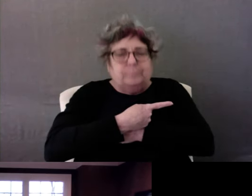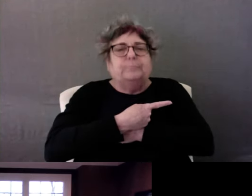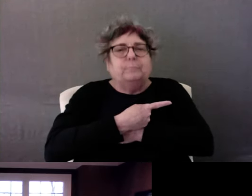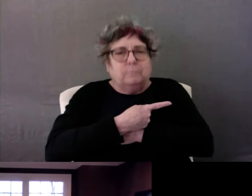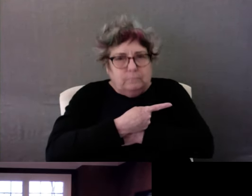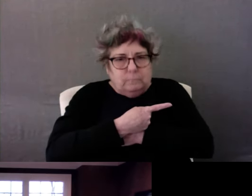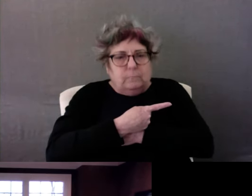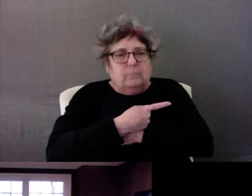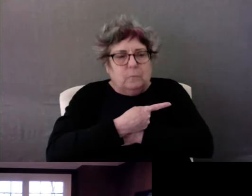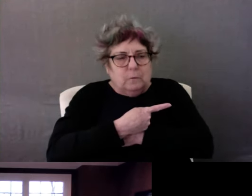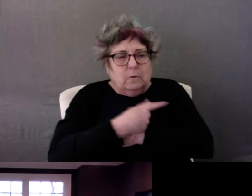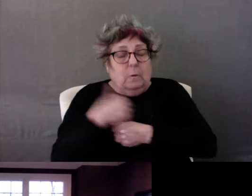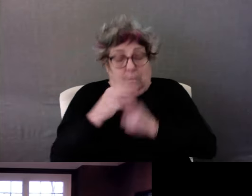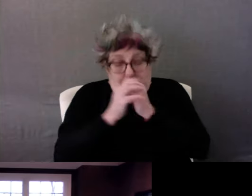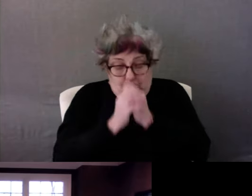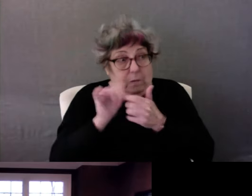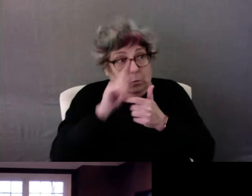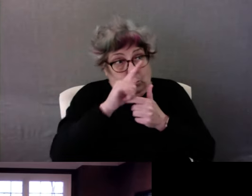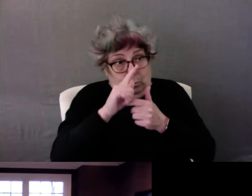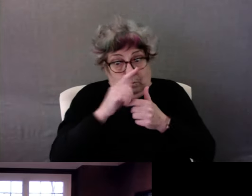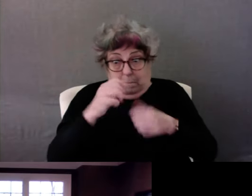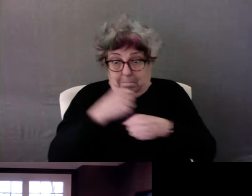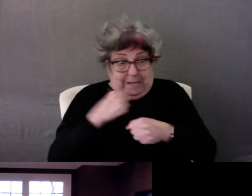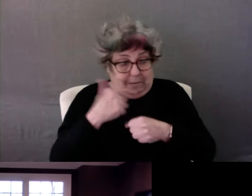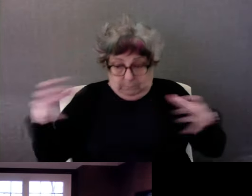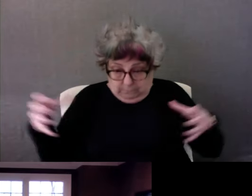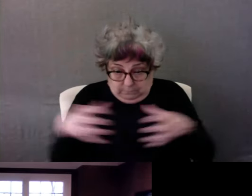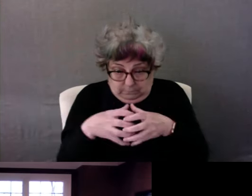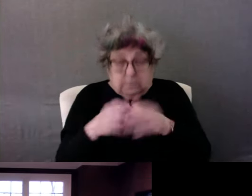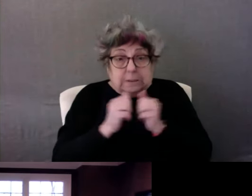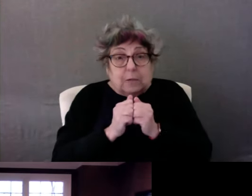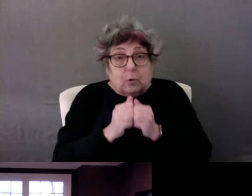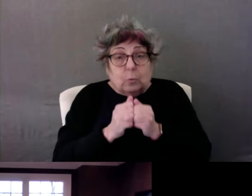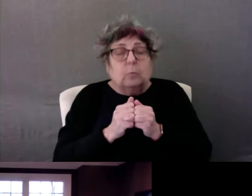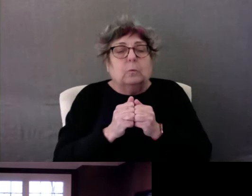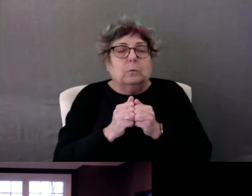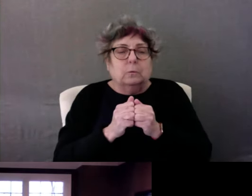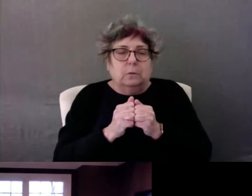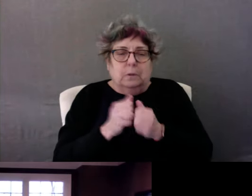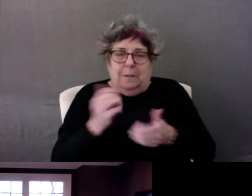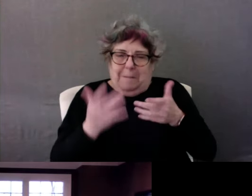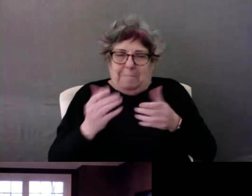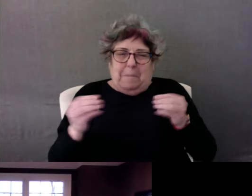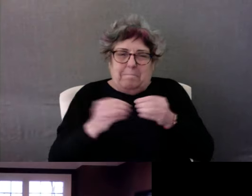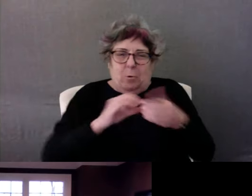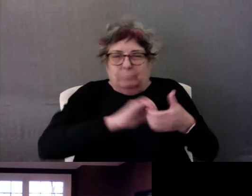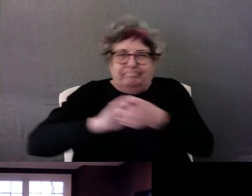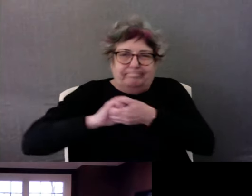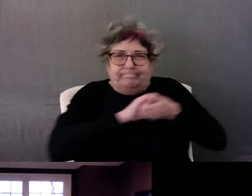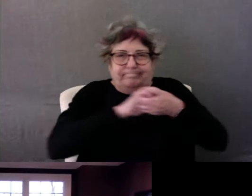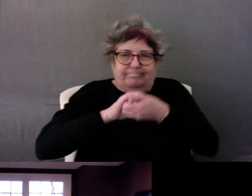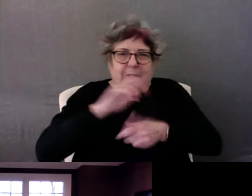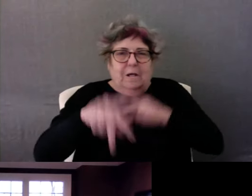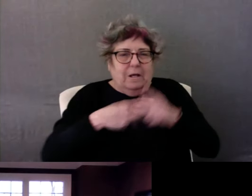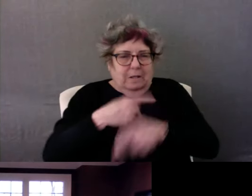bring us together, that we might be able to be a more united nation, and that we